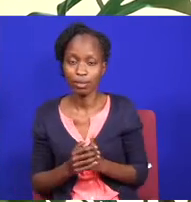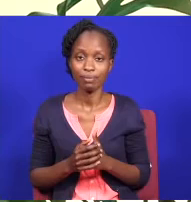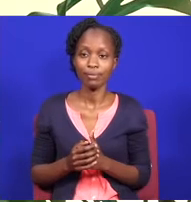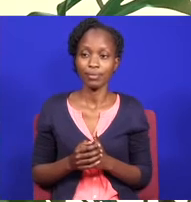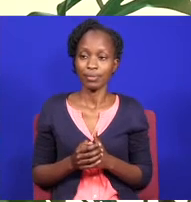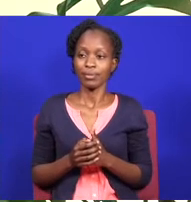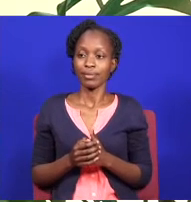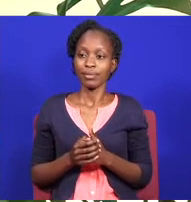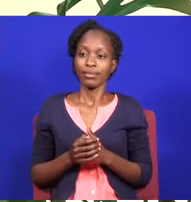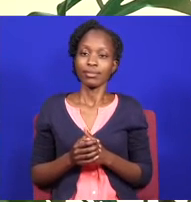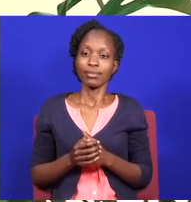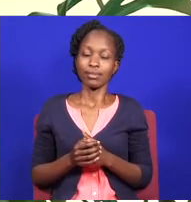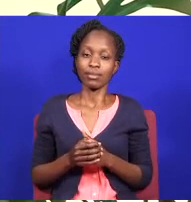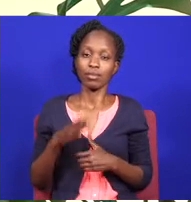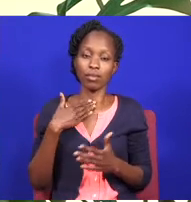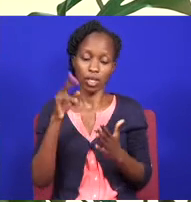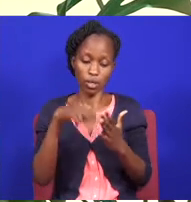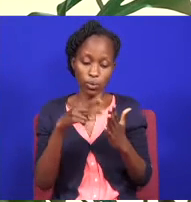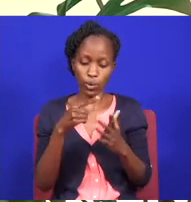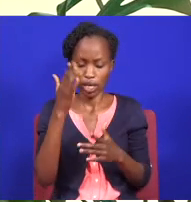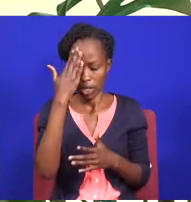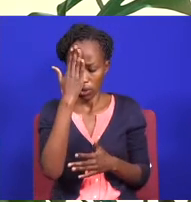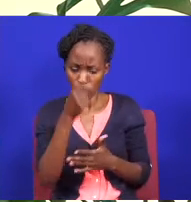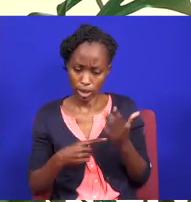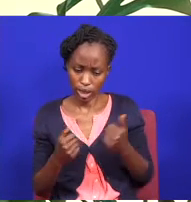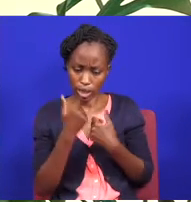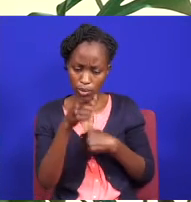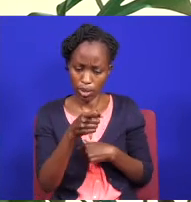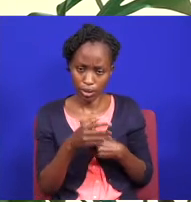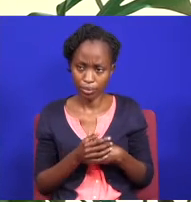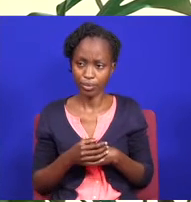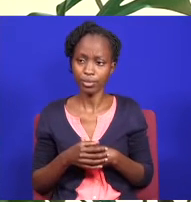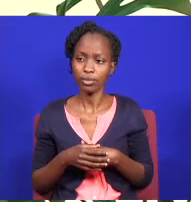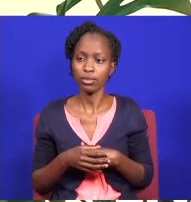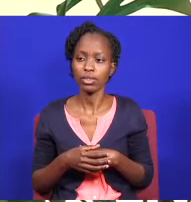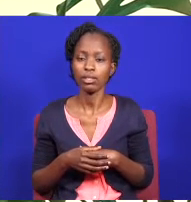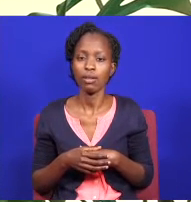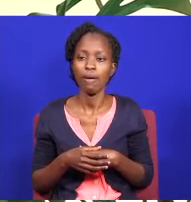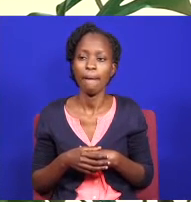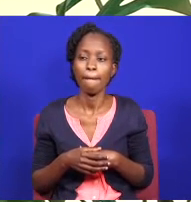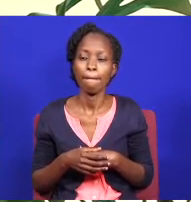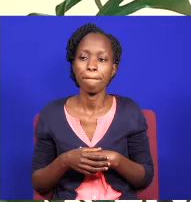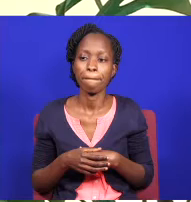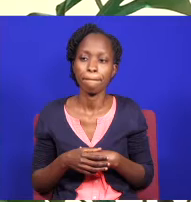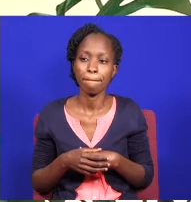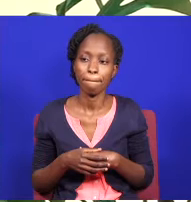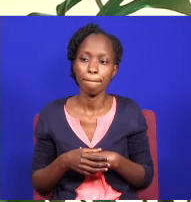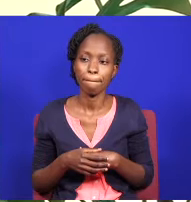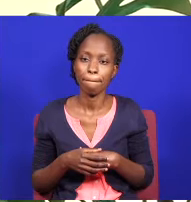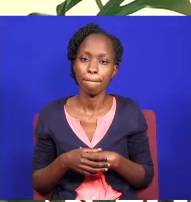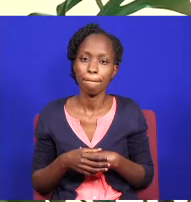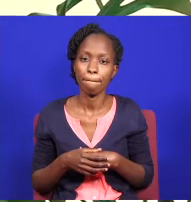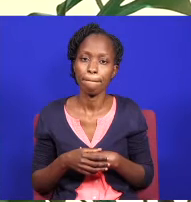We want to read and hear what was happening. Tugi, will you lead for us the first 7 verses, and then Kiama will read